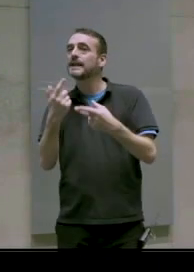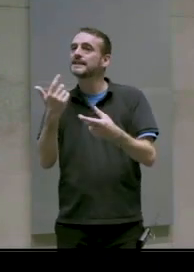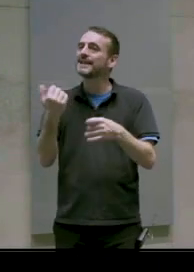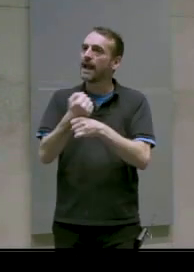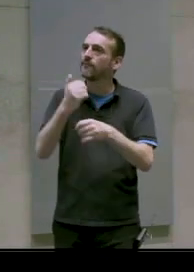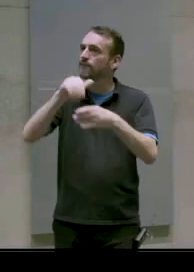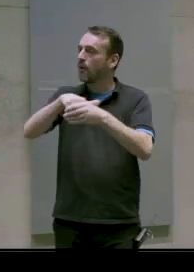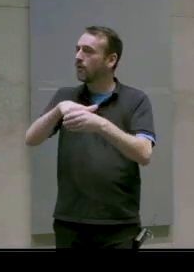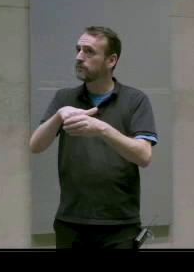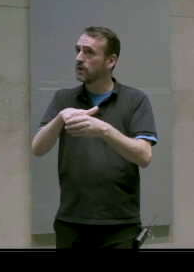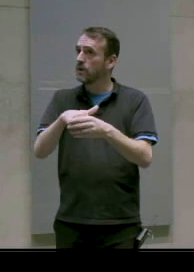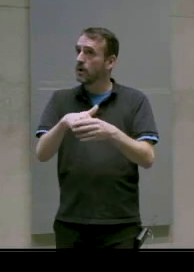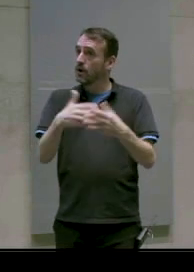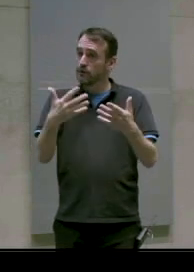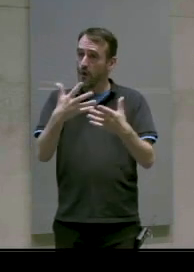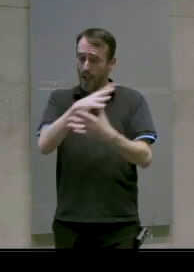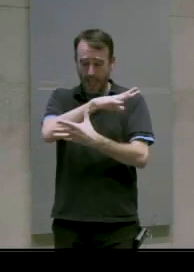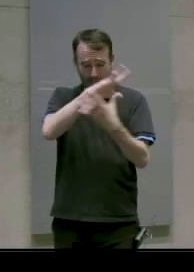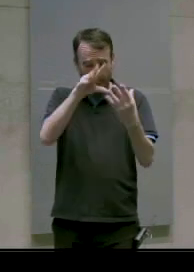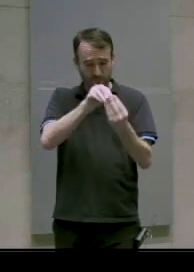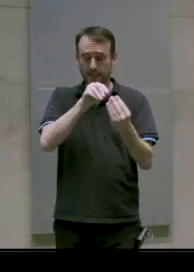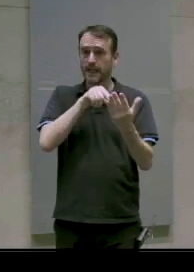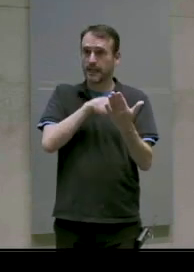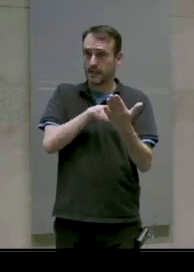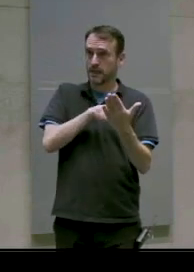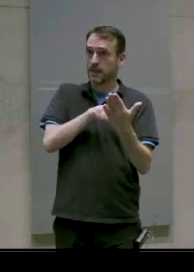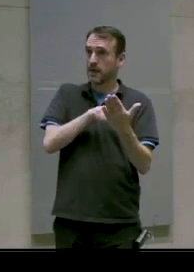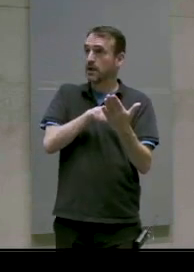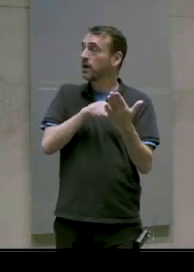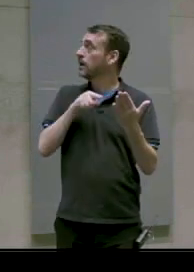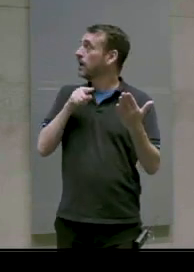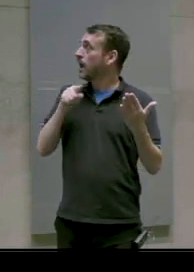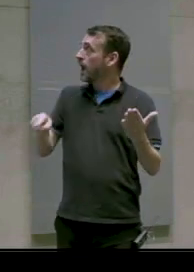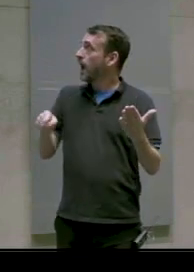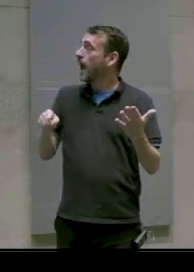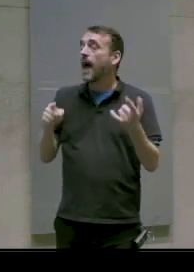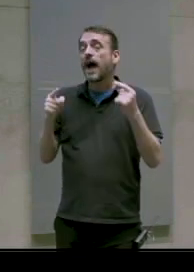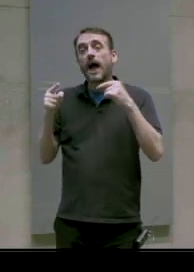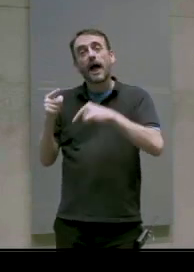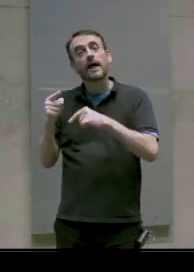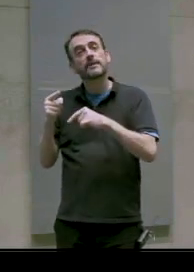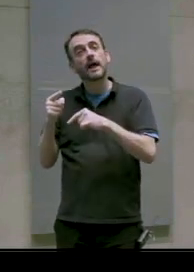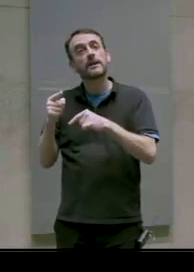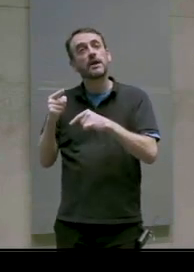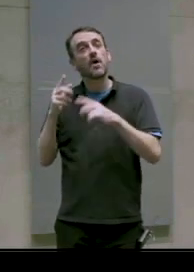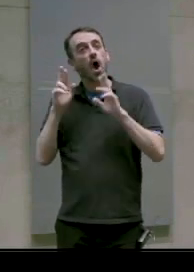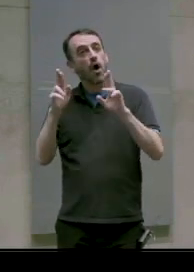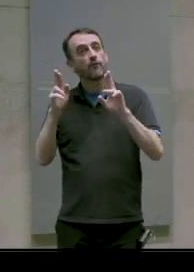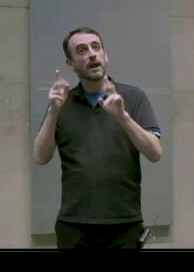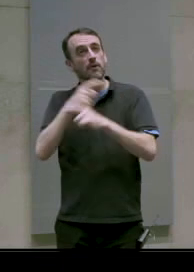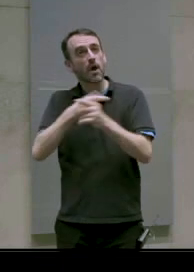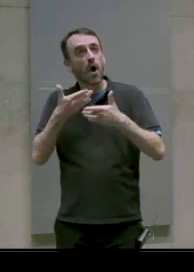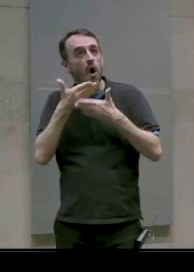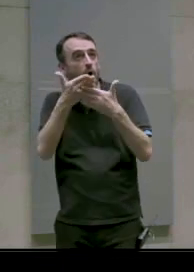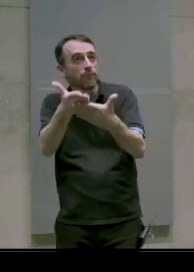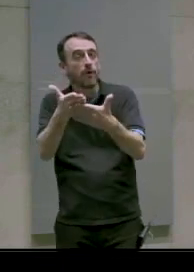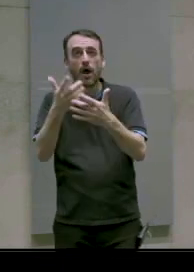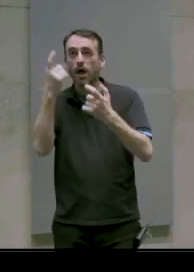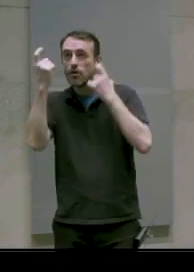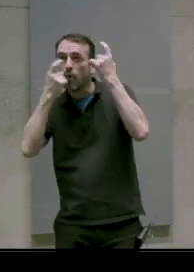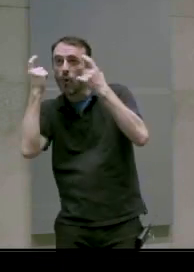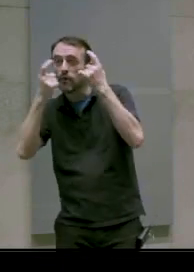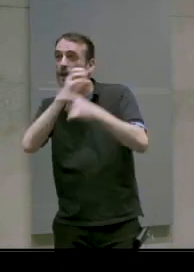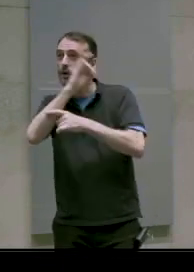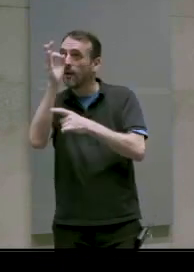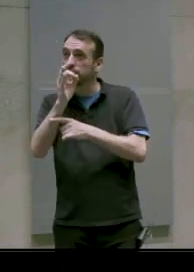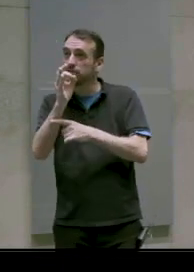from all of these things? I will now outline a couple of questions and ideas that hopefully serve as inspiration or where to go from here. Our